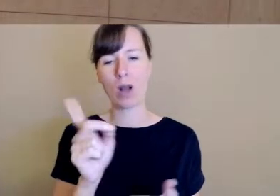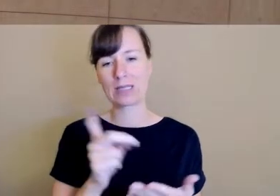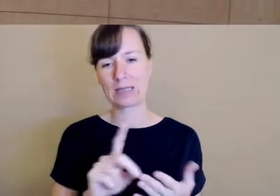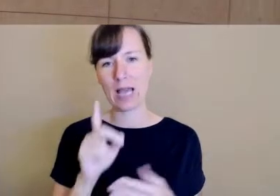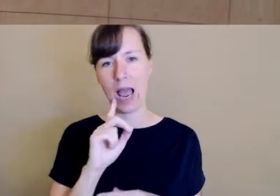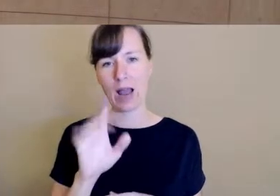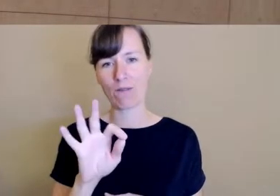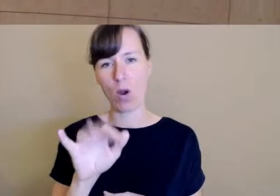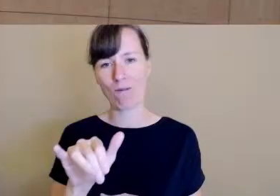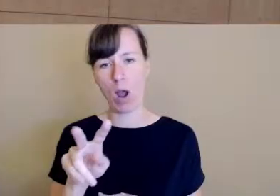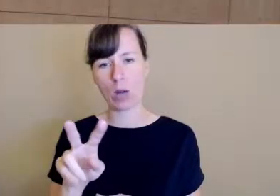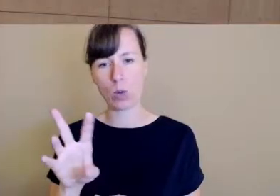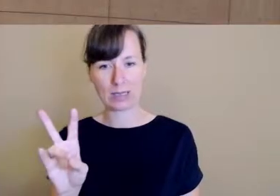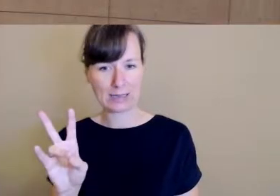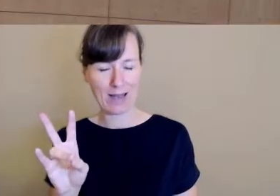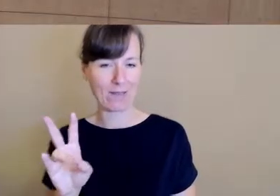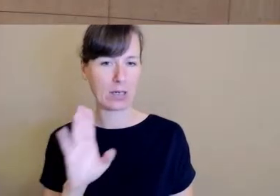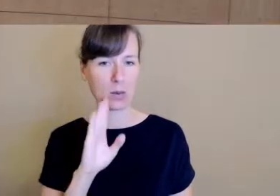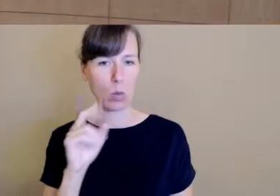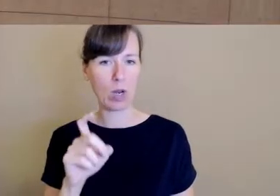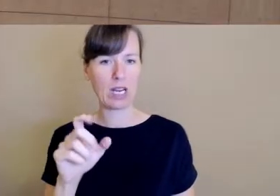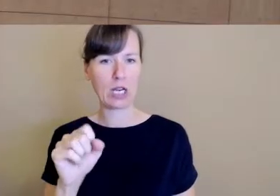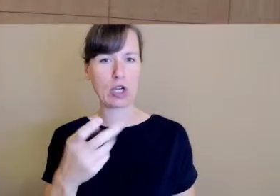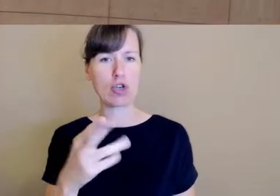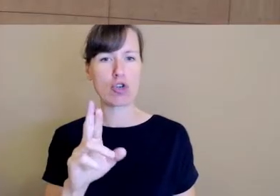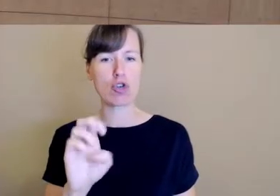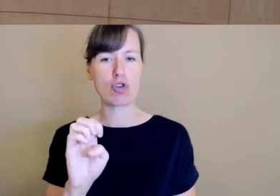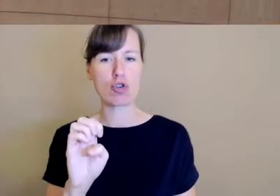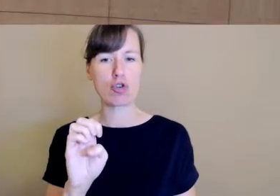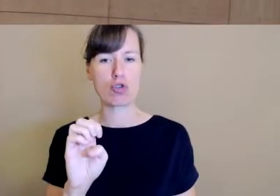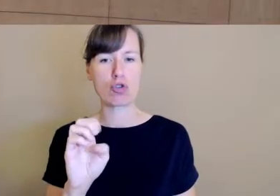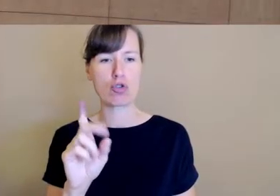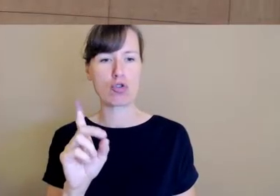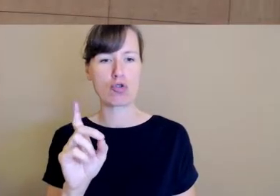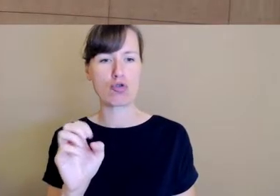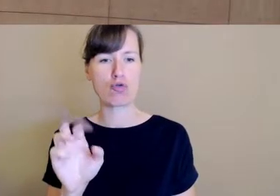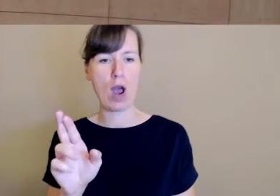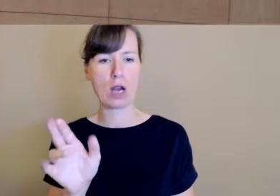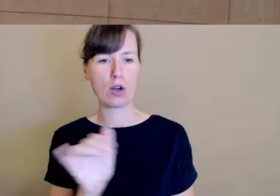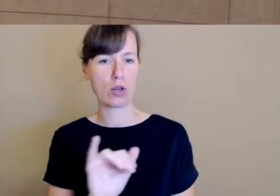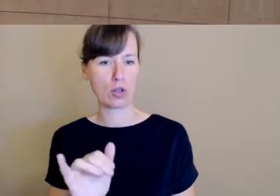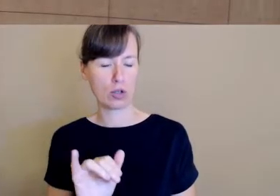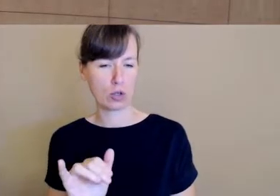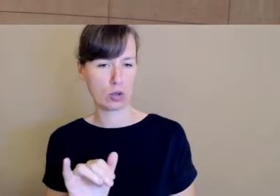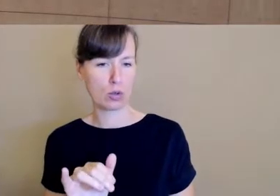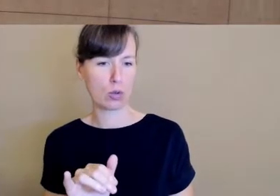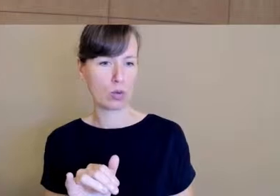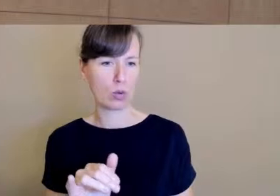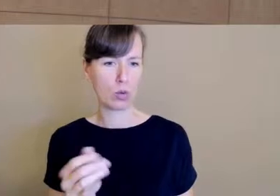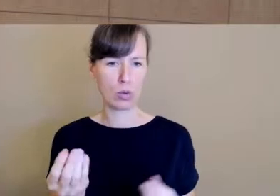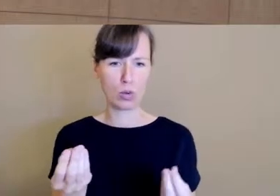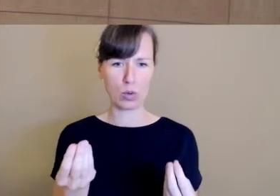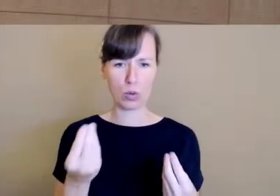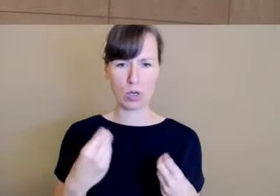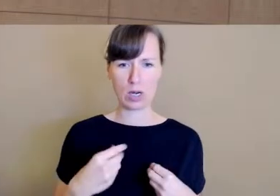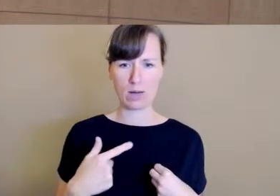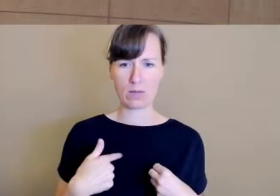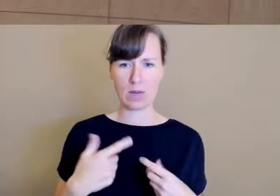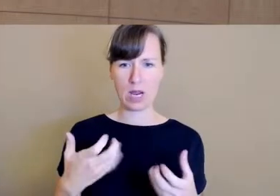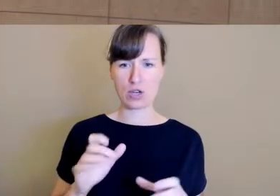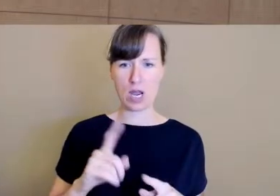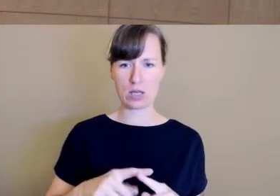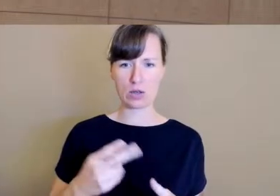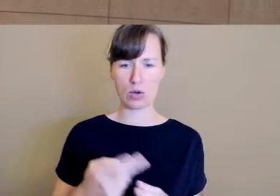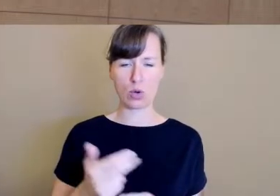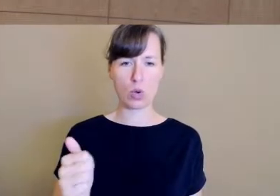to need a charrette or two. It gives me a chance to use charrette, and because there will be, it is going to be very